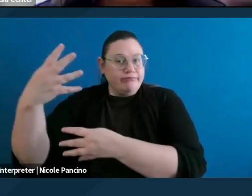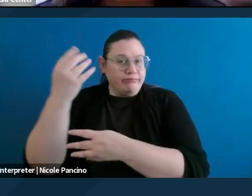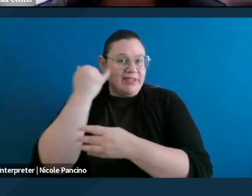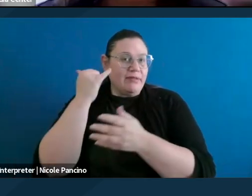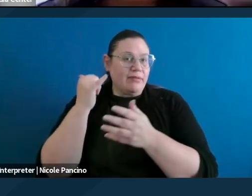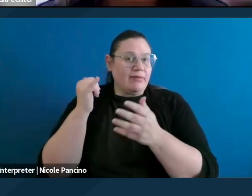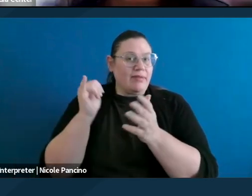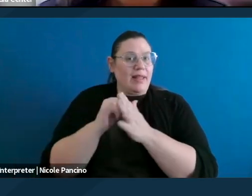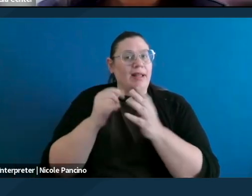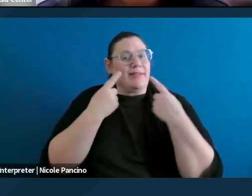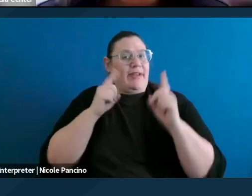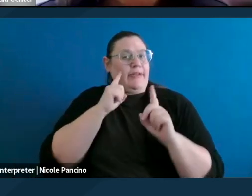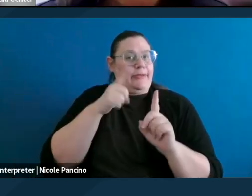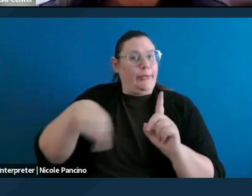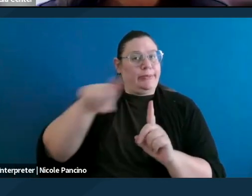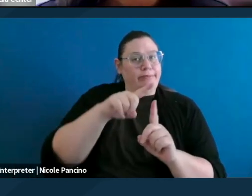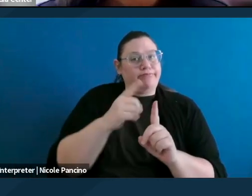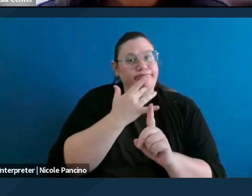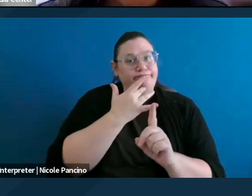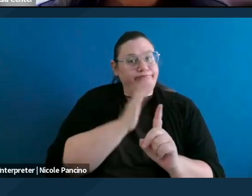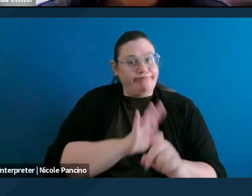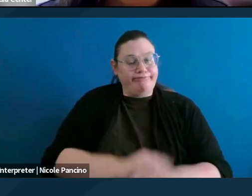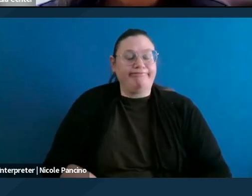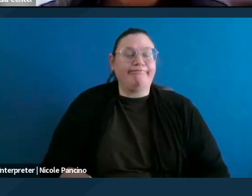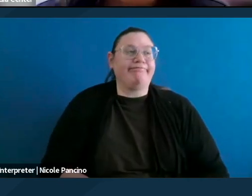effective method for you.